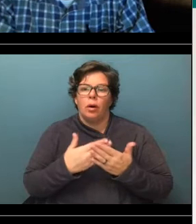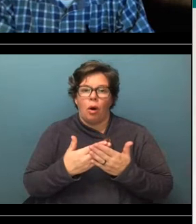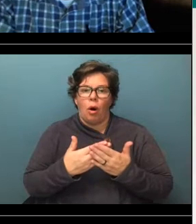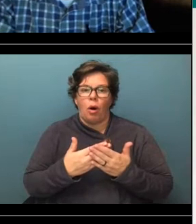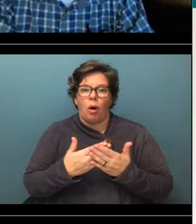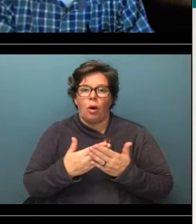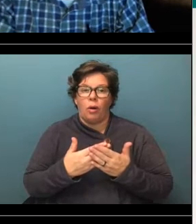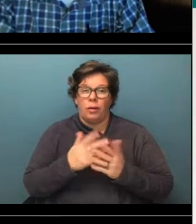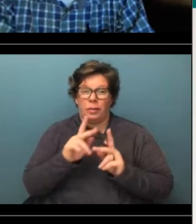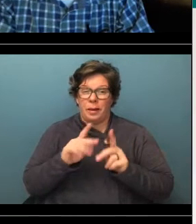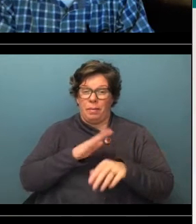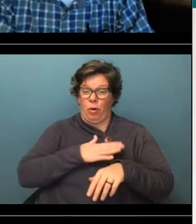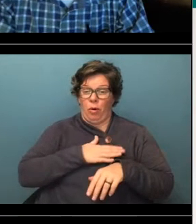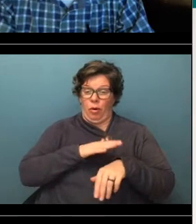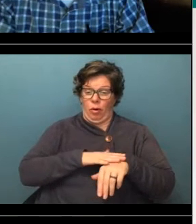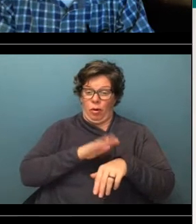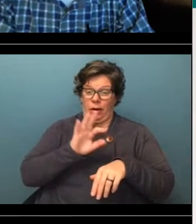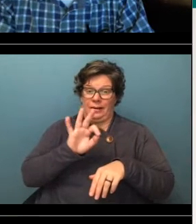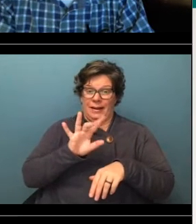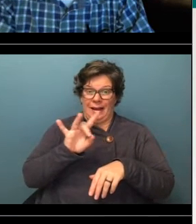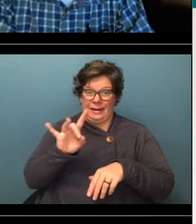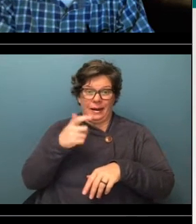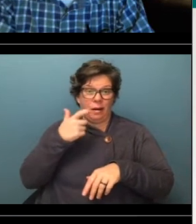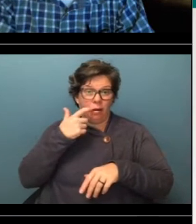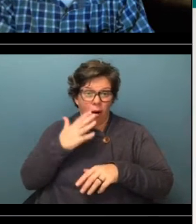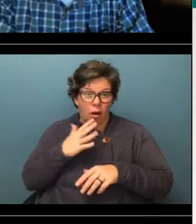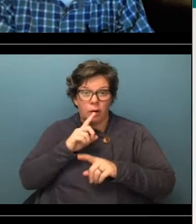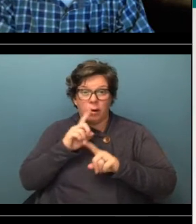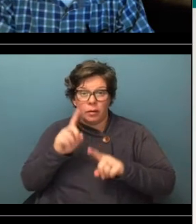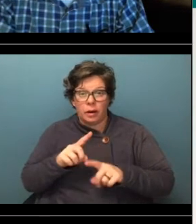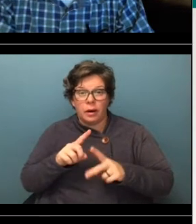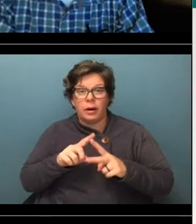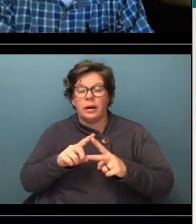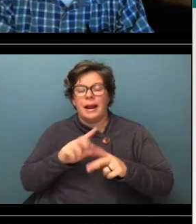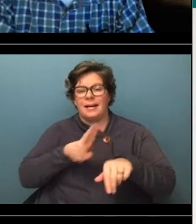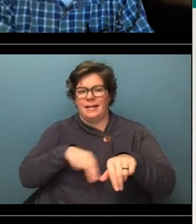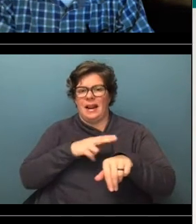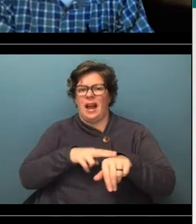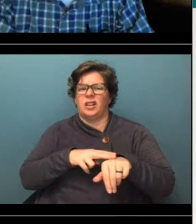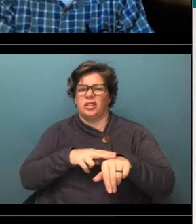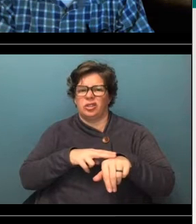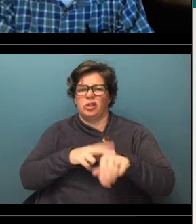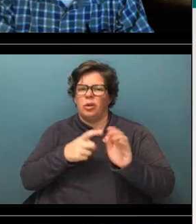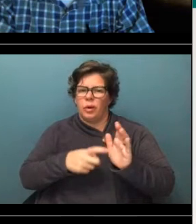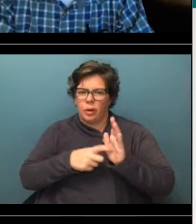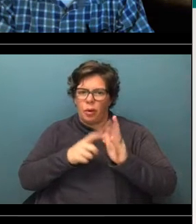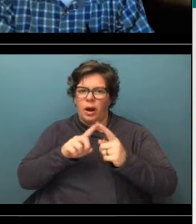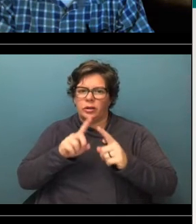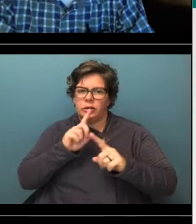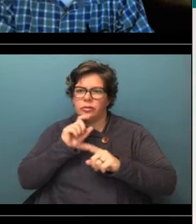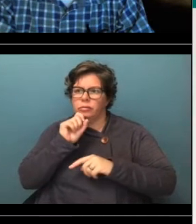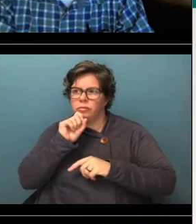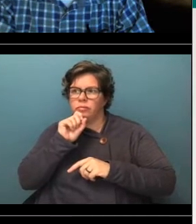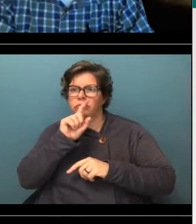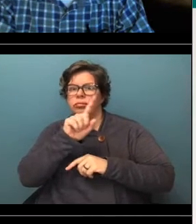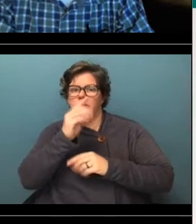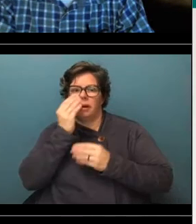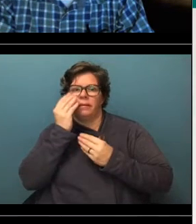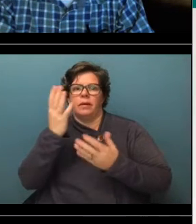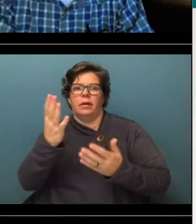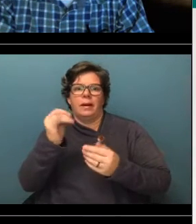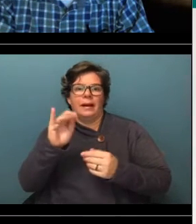reporters, either through Vibrant, through the National Lifeline, or through our licensing boards. So that means